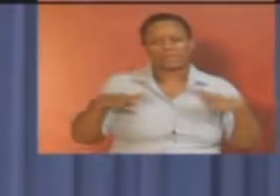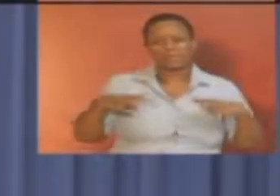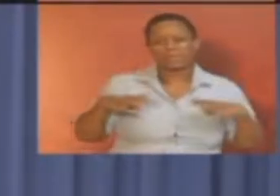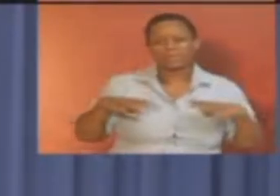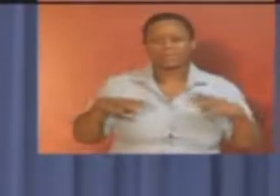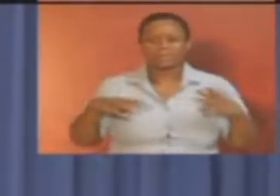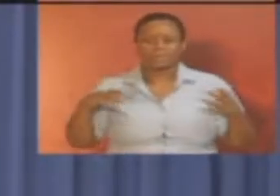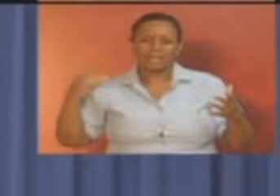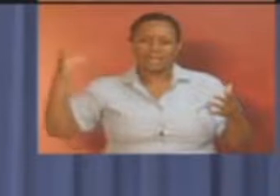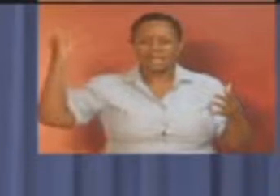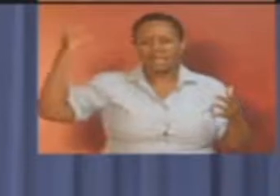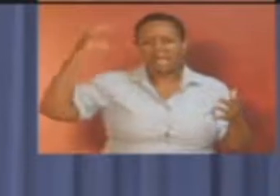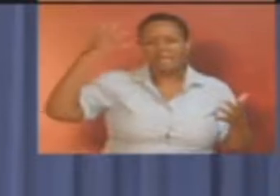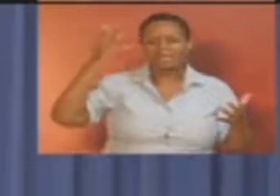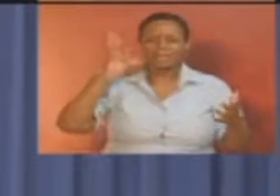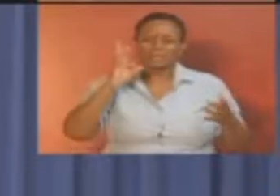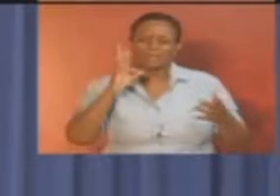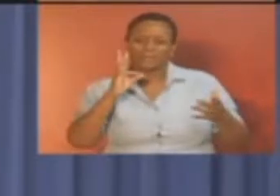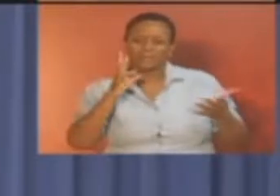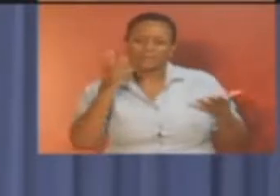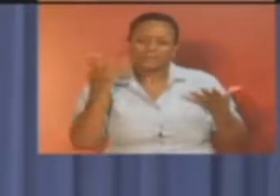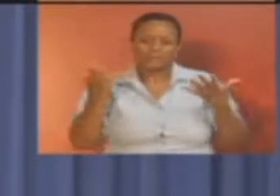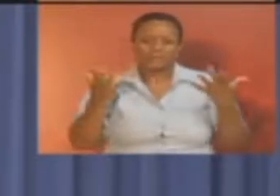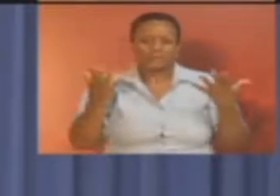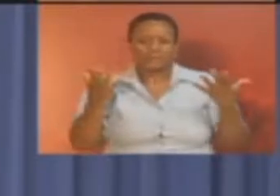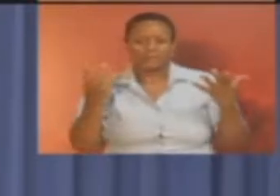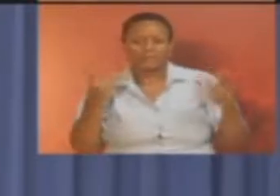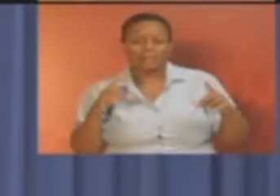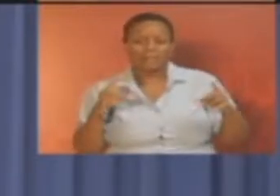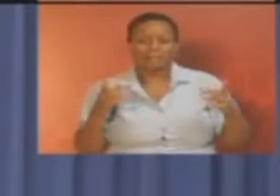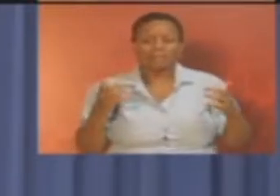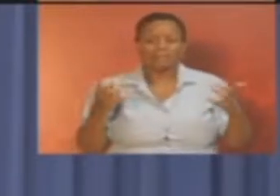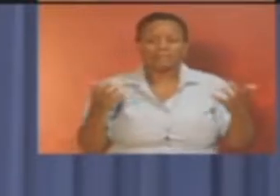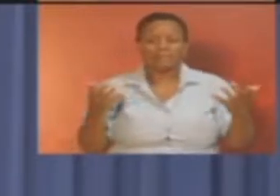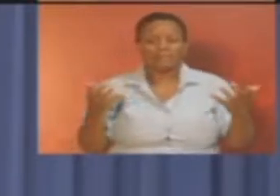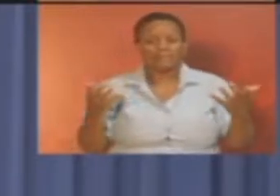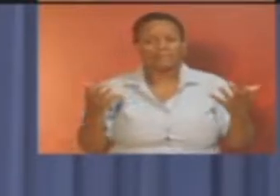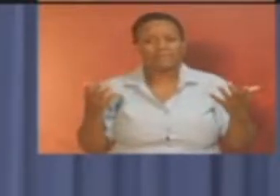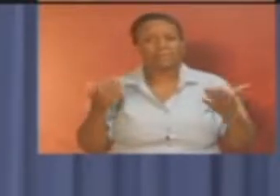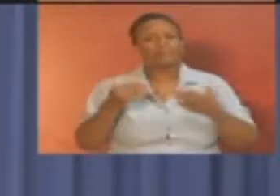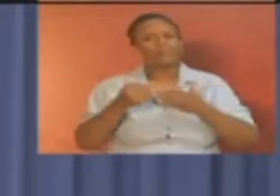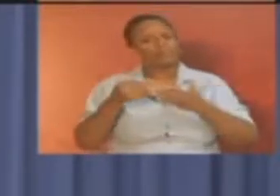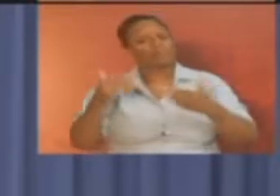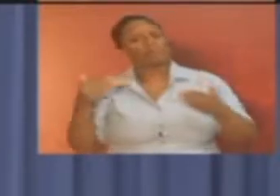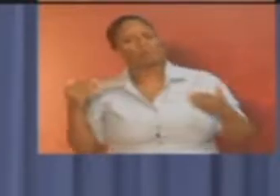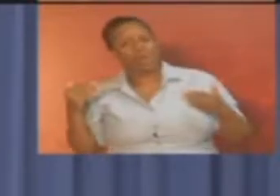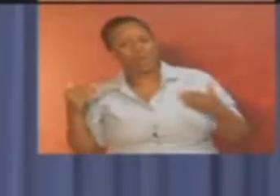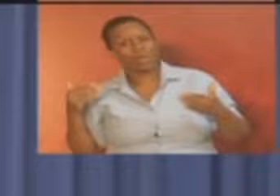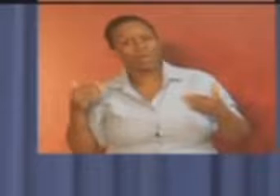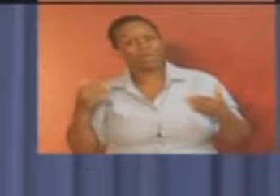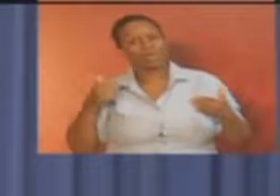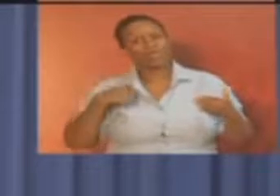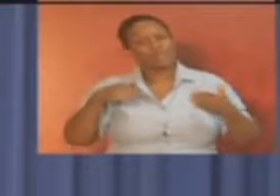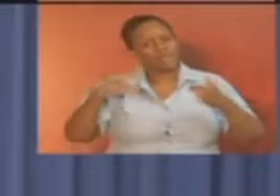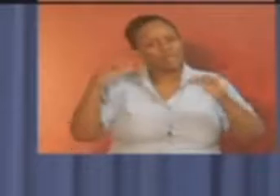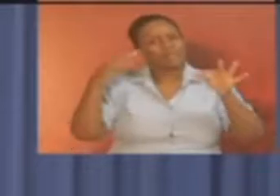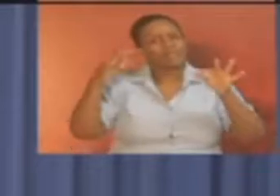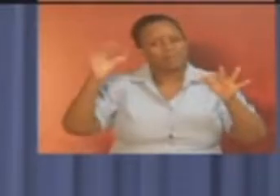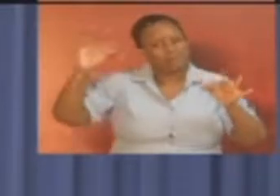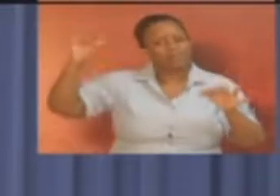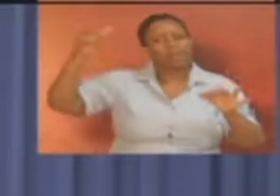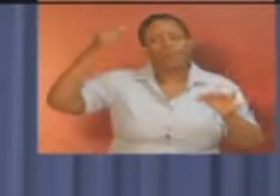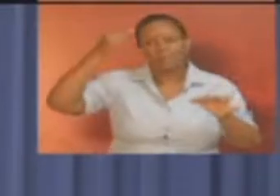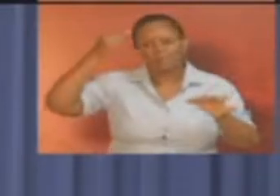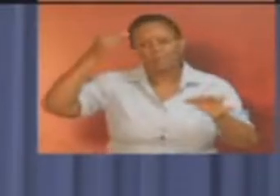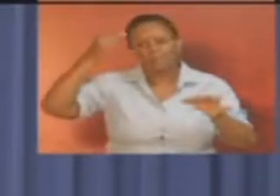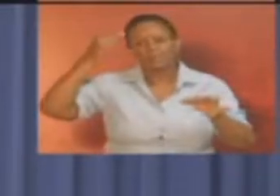I did indicate at the last outing that the government will try as logistically possible